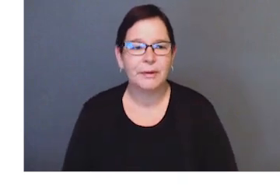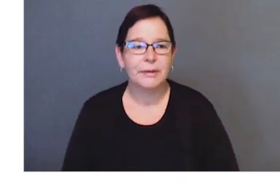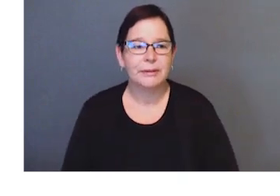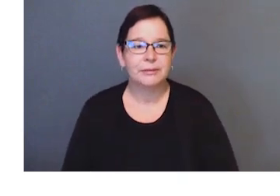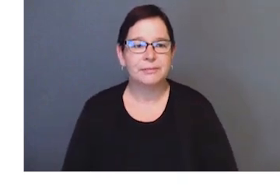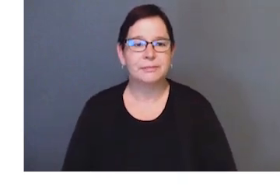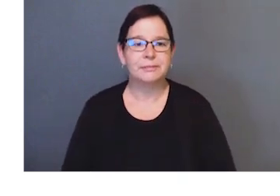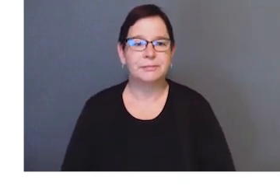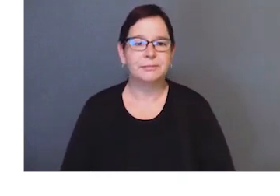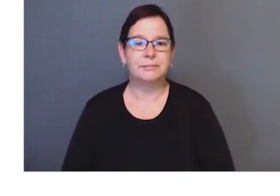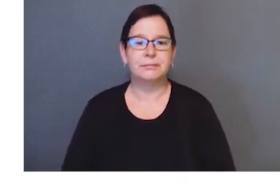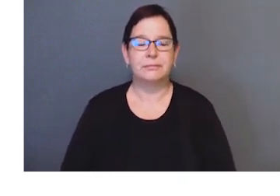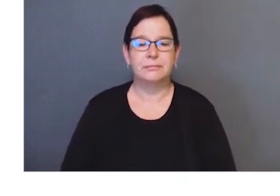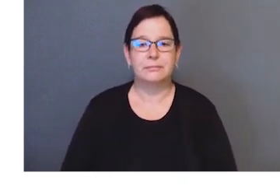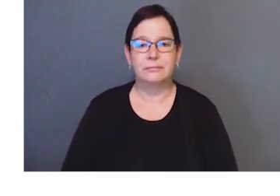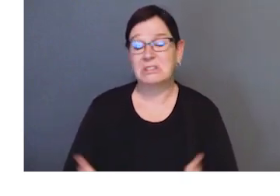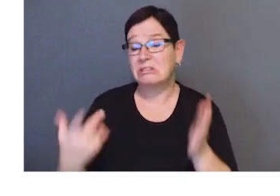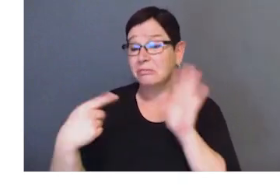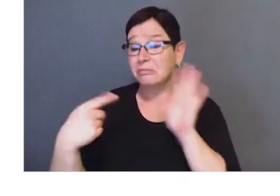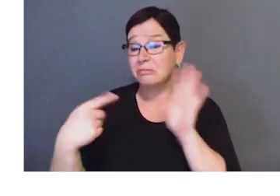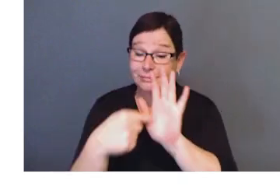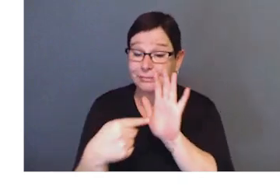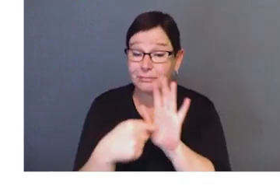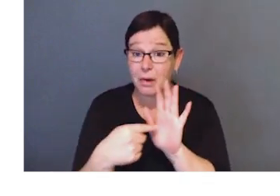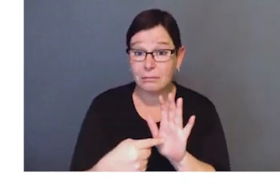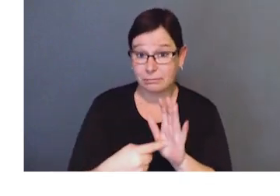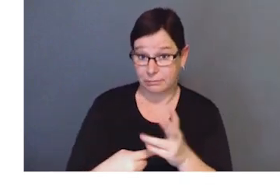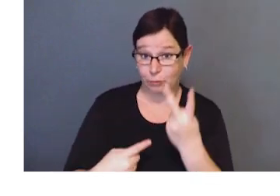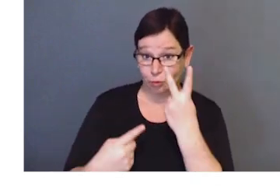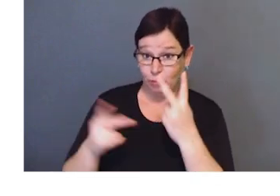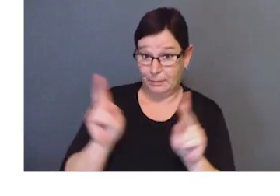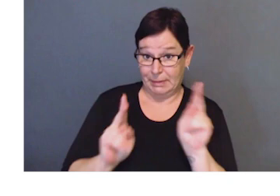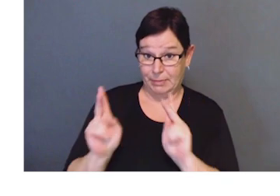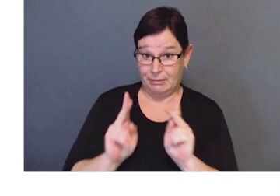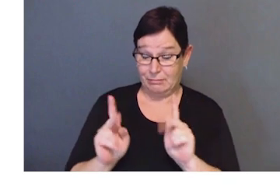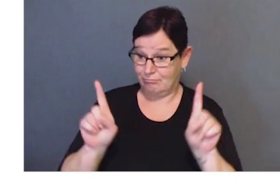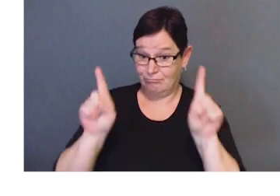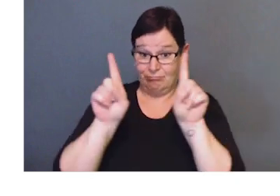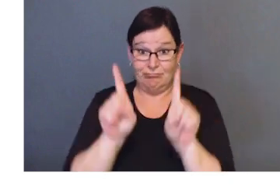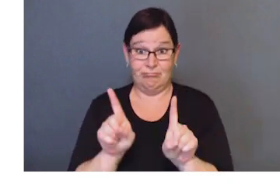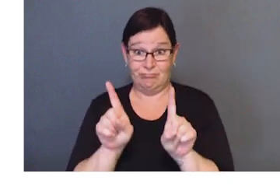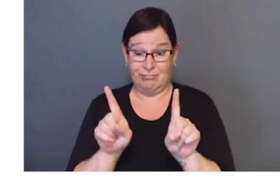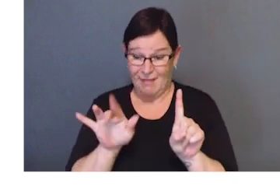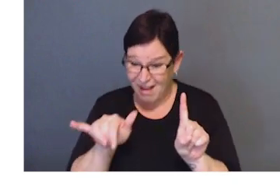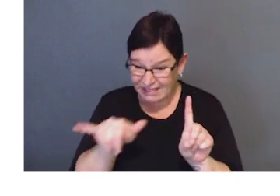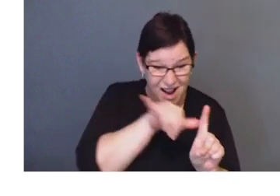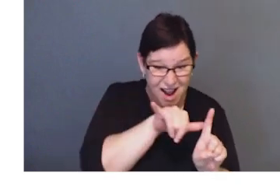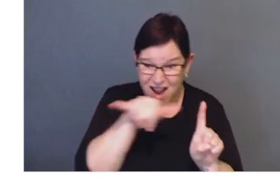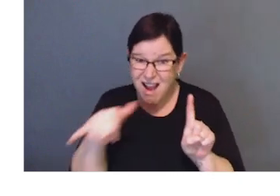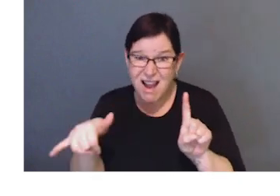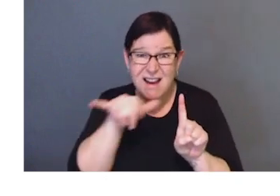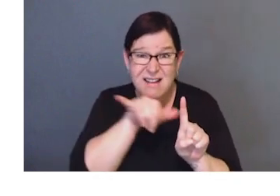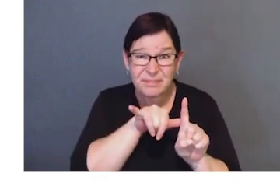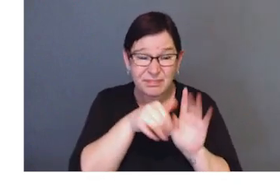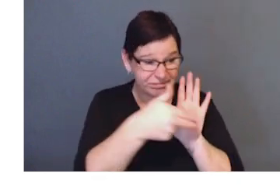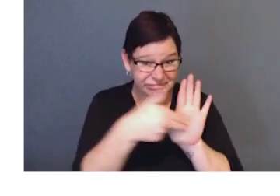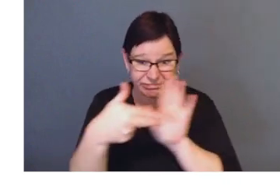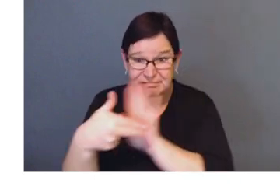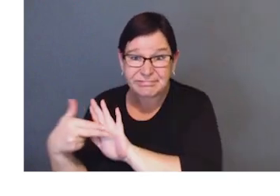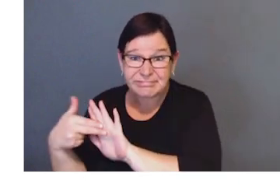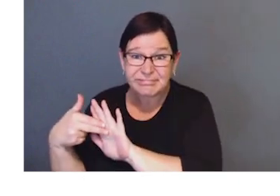For example, let's say two people have the same medical condition and they both have a walking impairment.